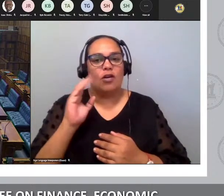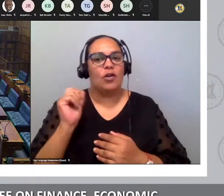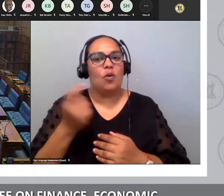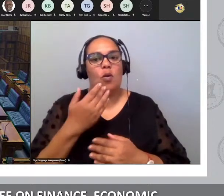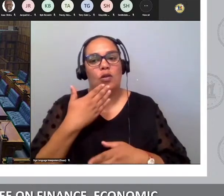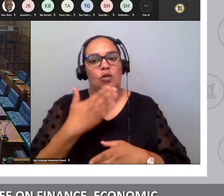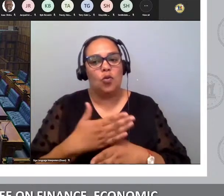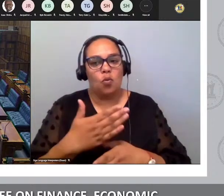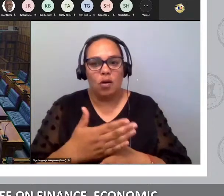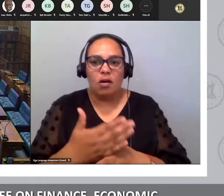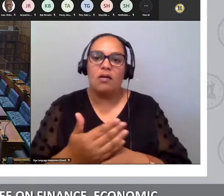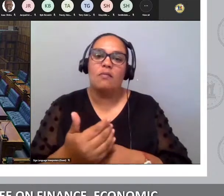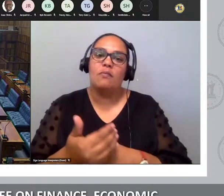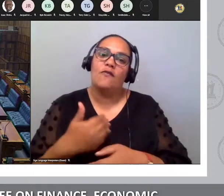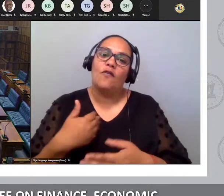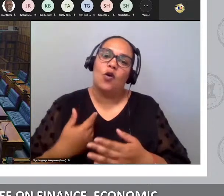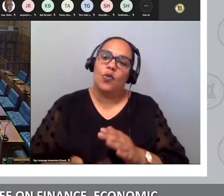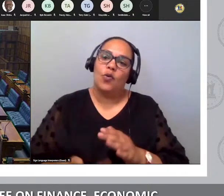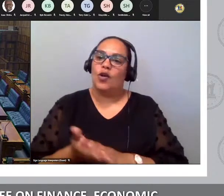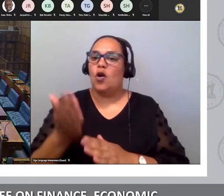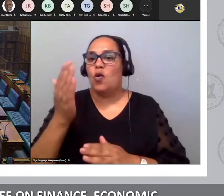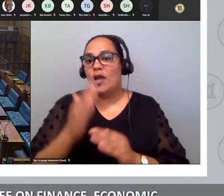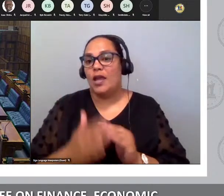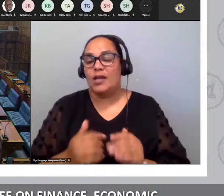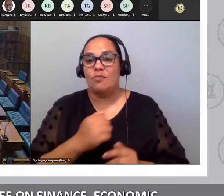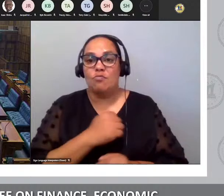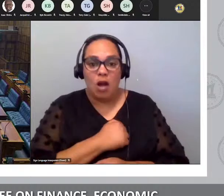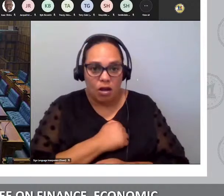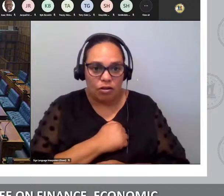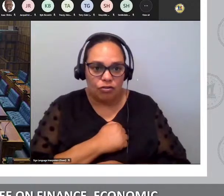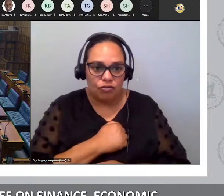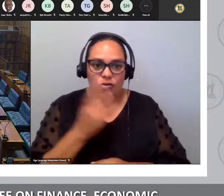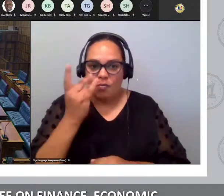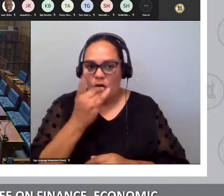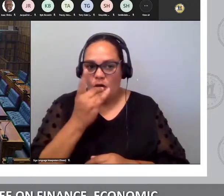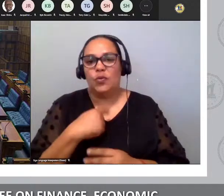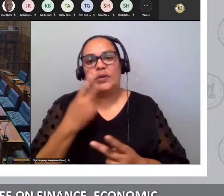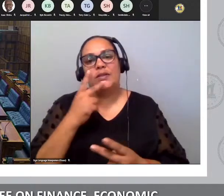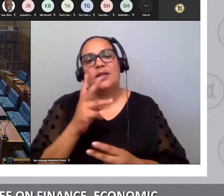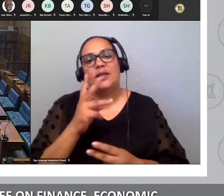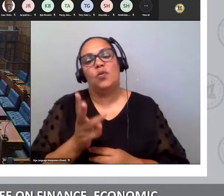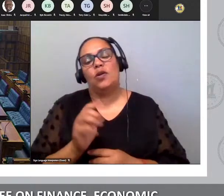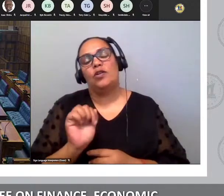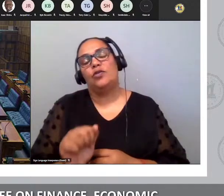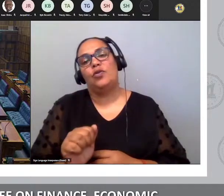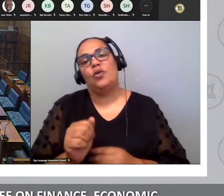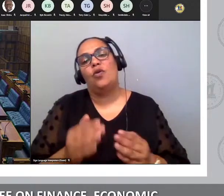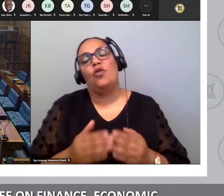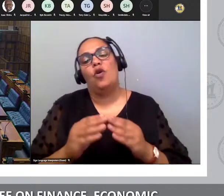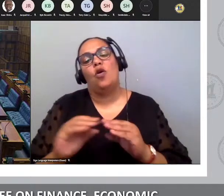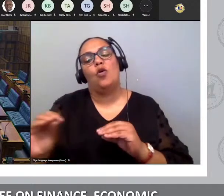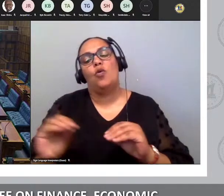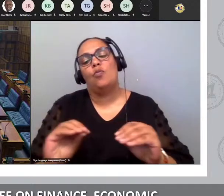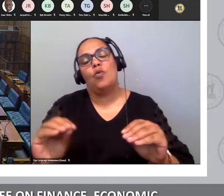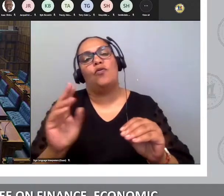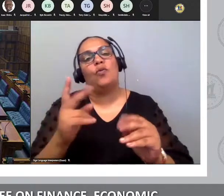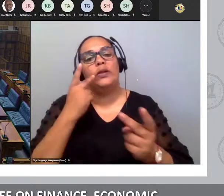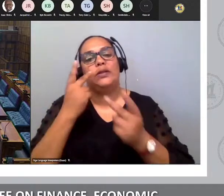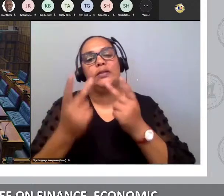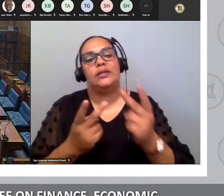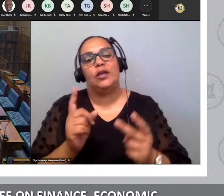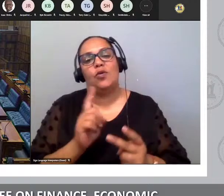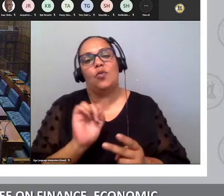on it before we get to end March we are going to see uh the cargo moving we are going to see